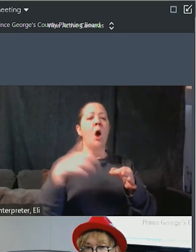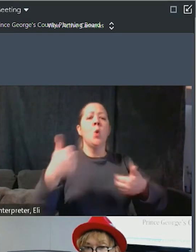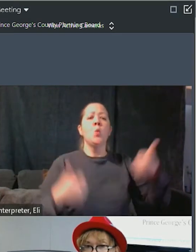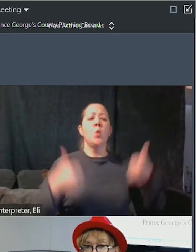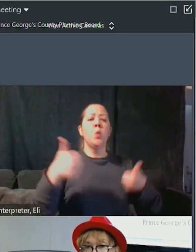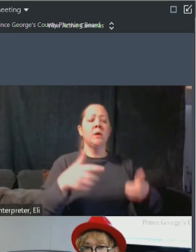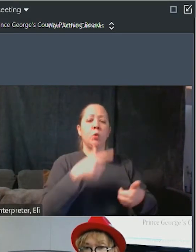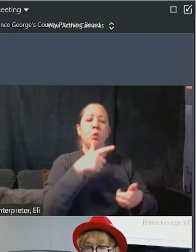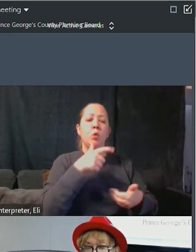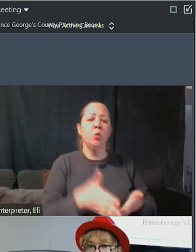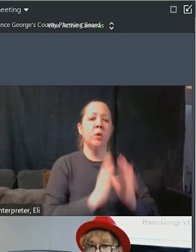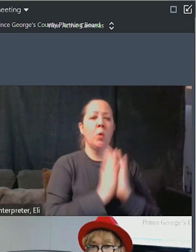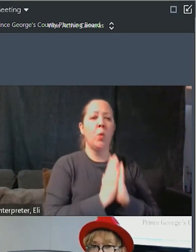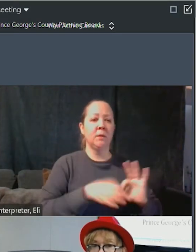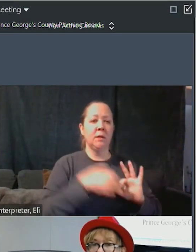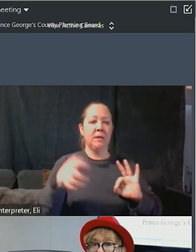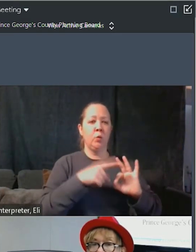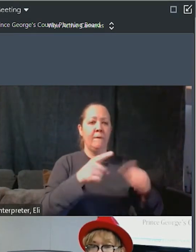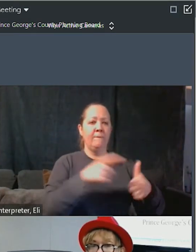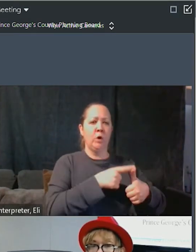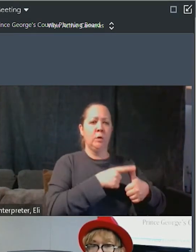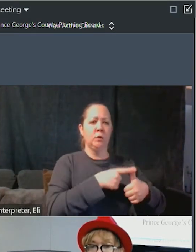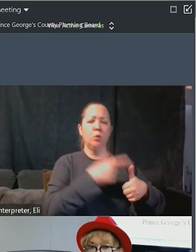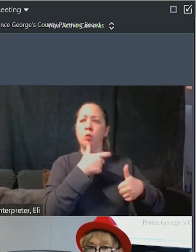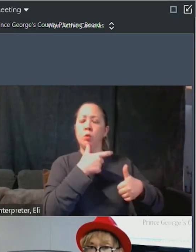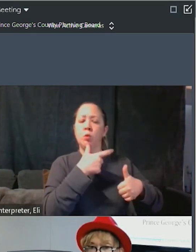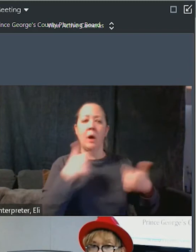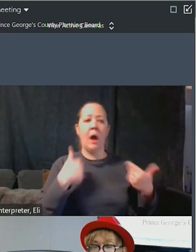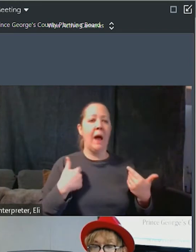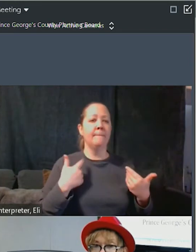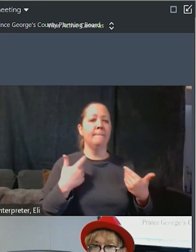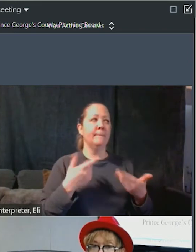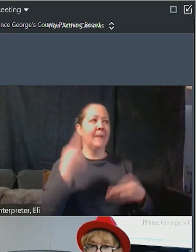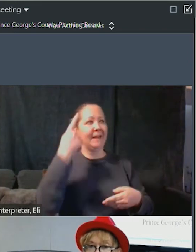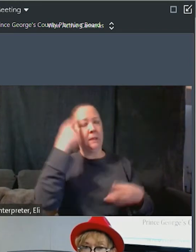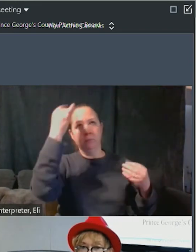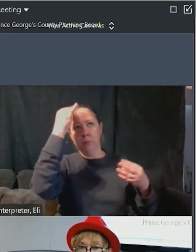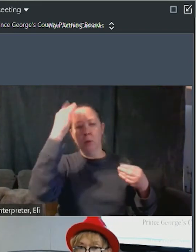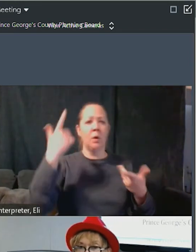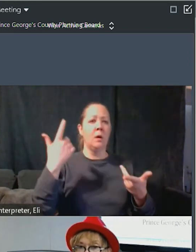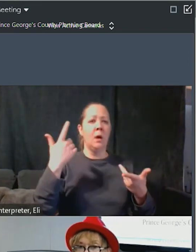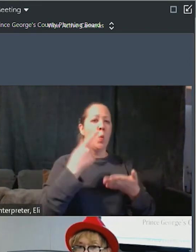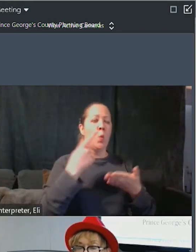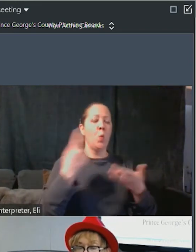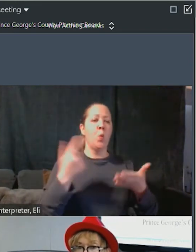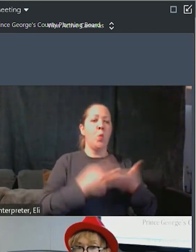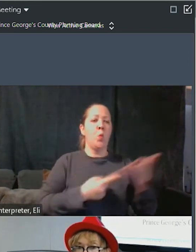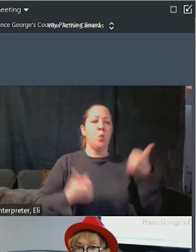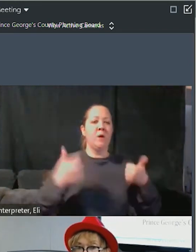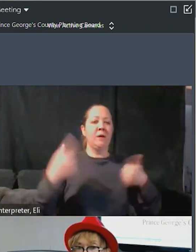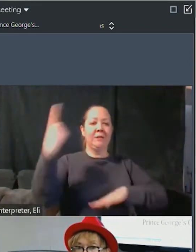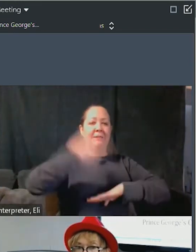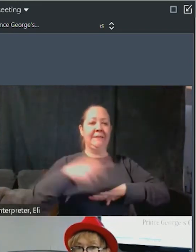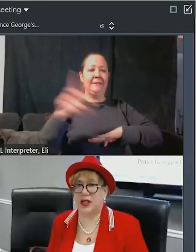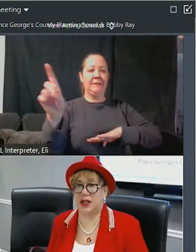I can have him speak. I think the only issue is what day. What are we going to continue this to? So,